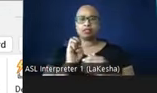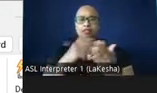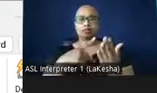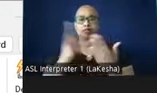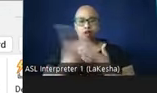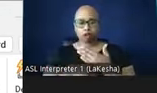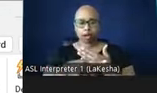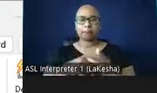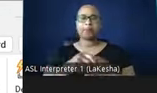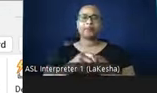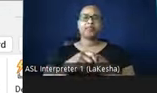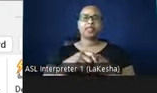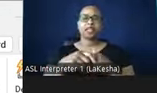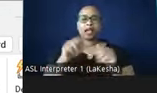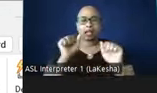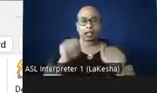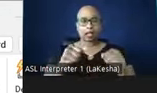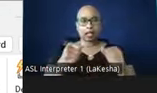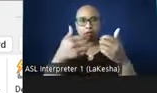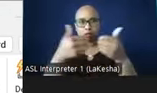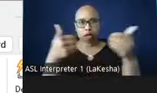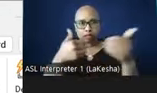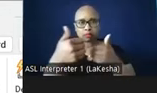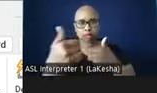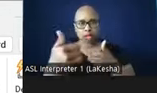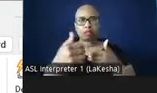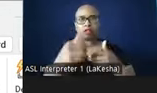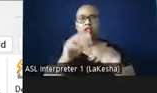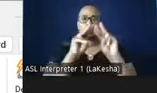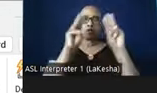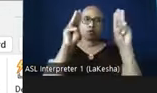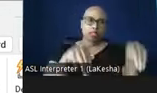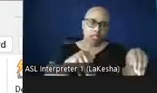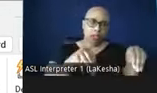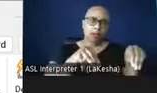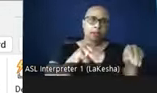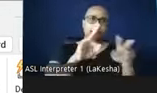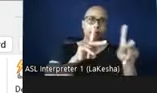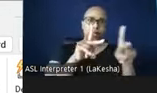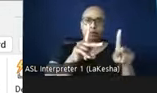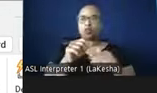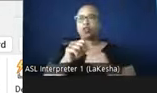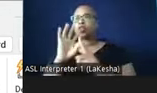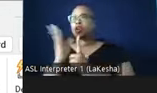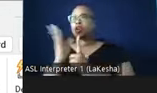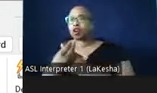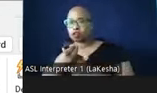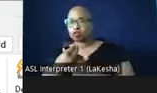the museum folks, the cultural resources folks,